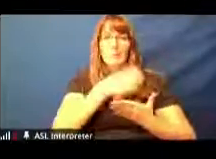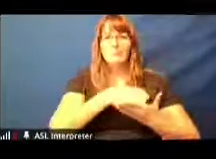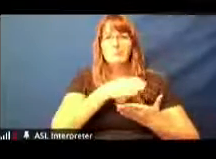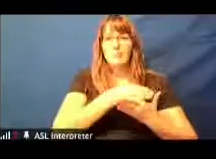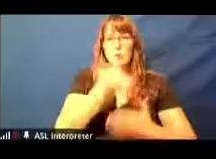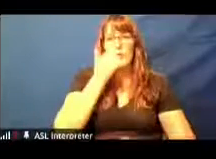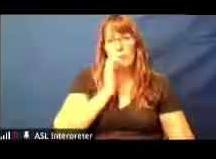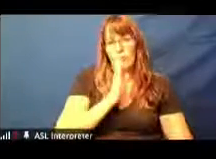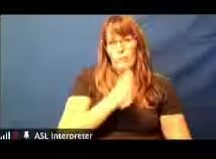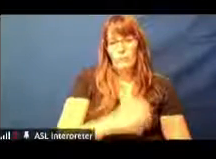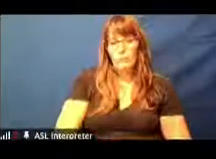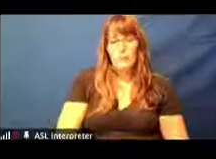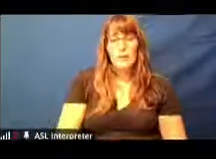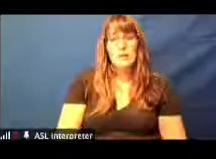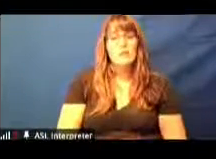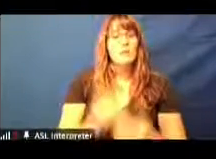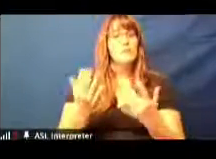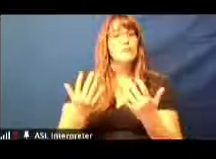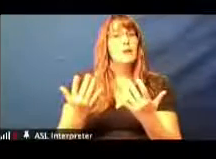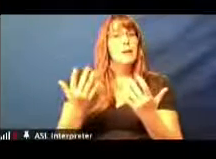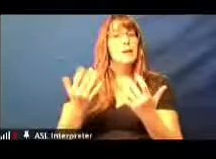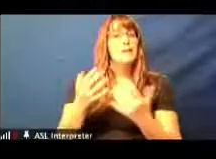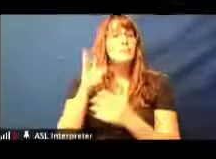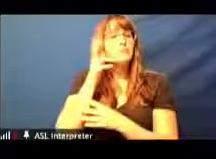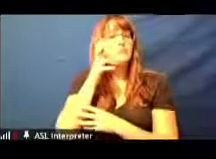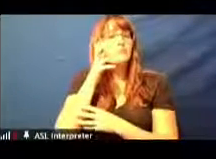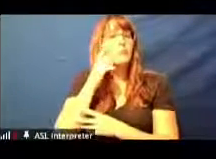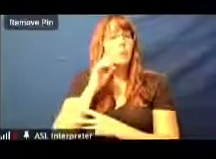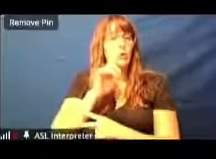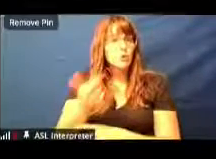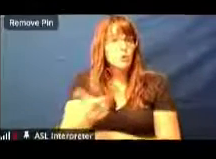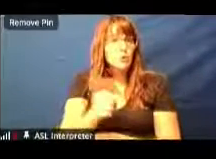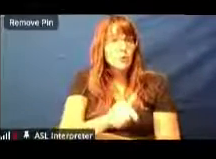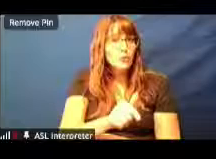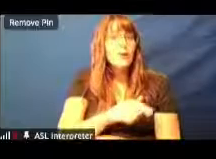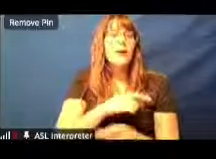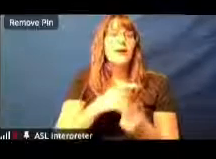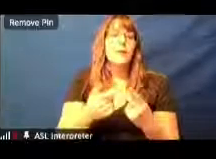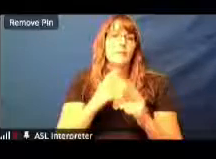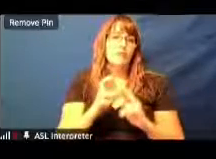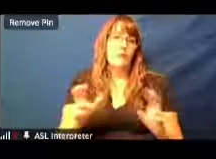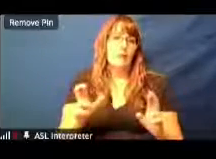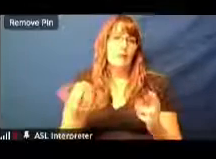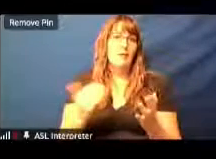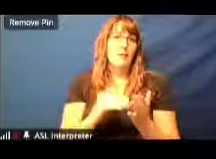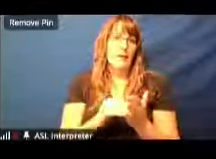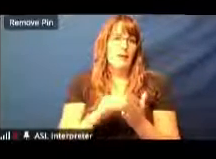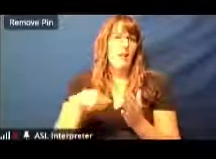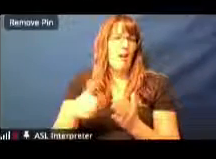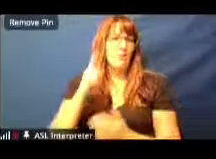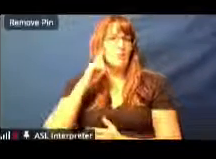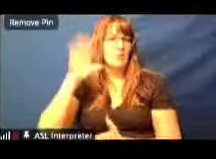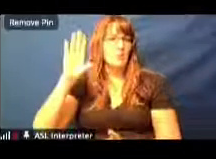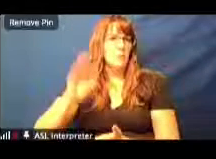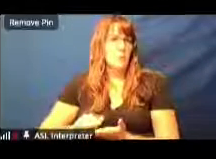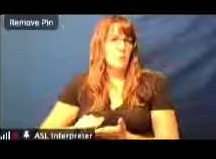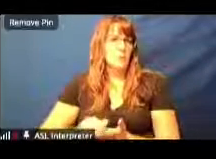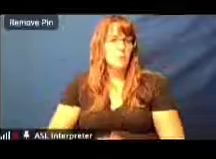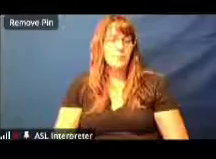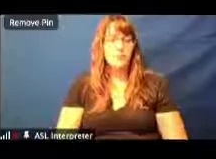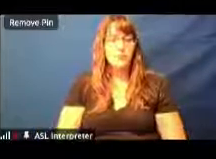call. Once you are waiting in the queue, be alert for when it is your turn to speak, and again, please turn down the live stream